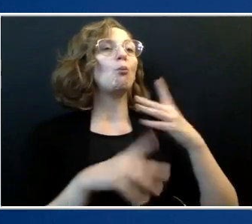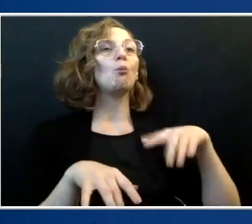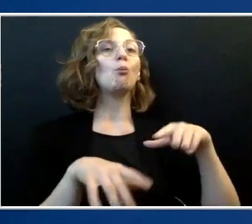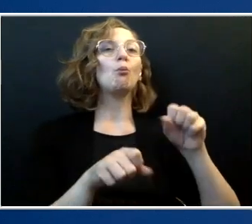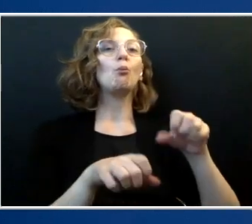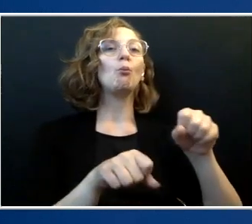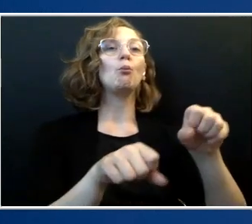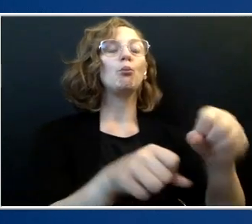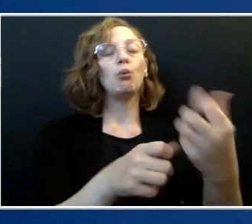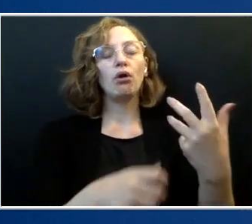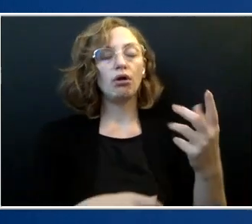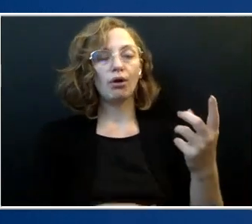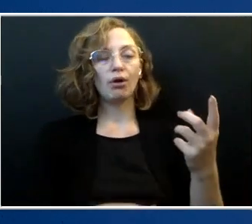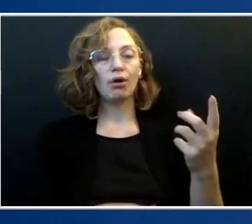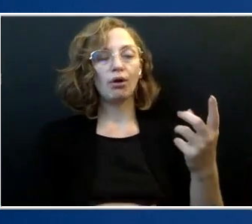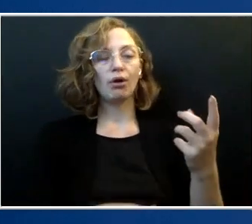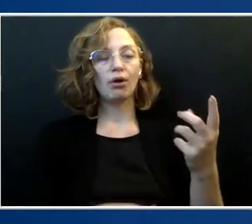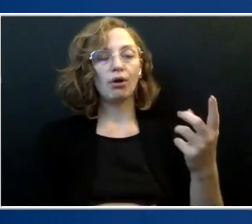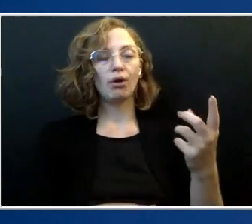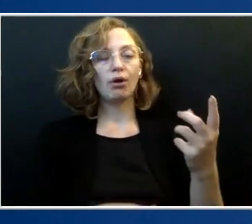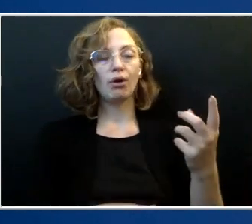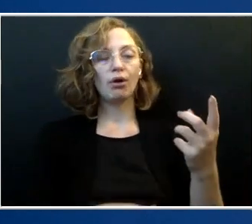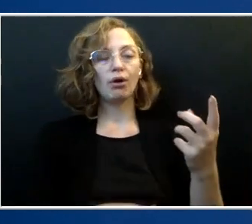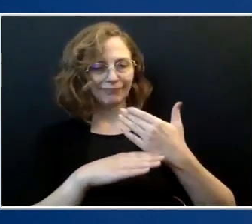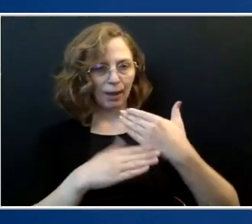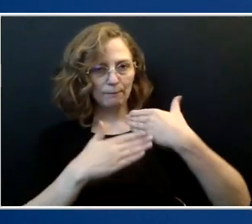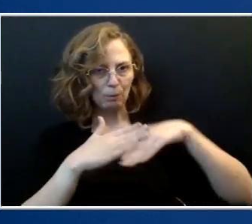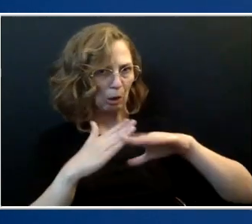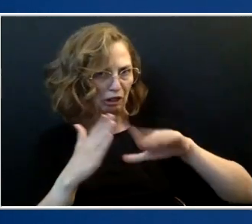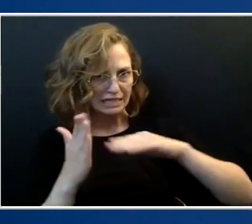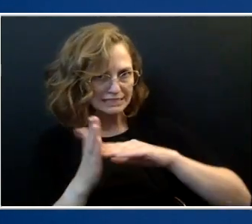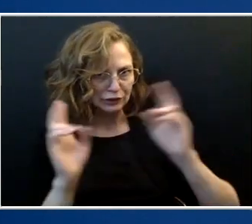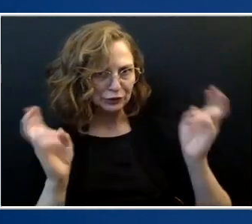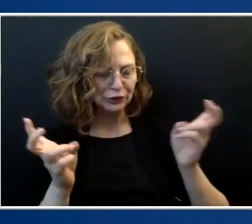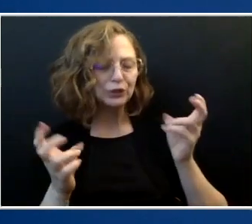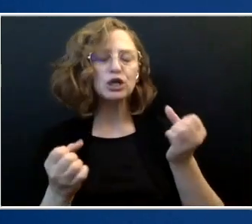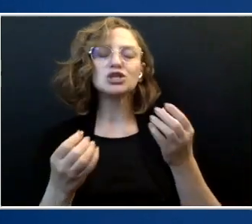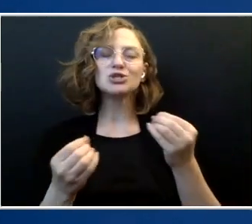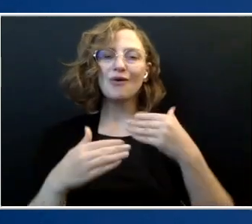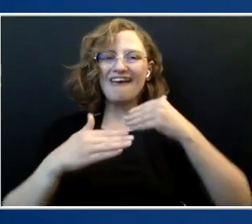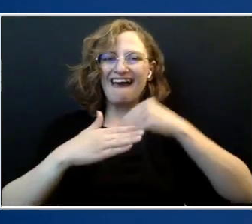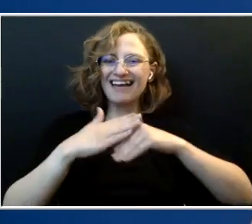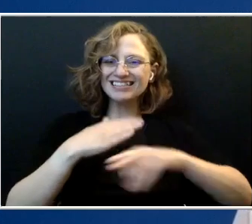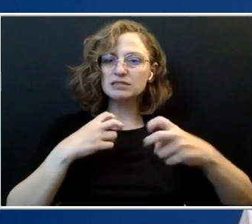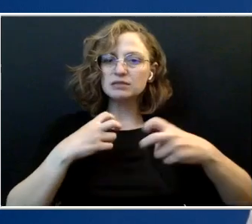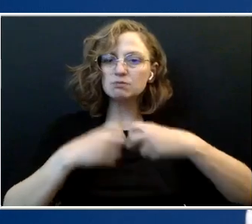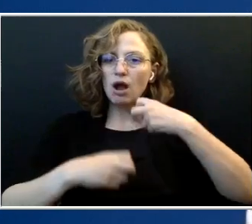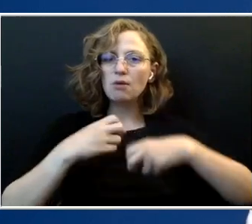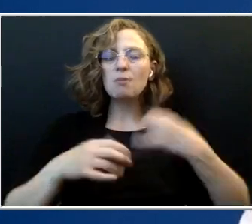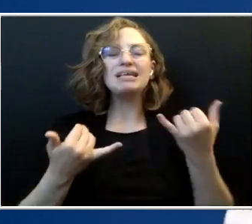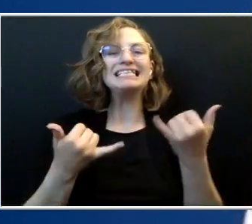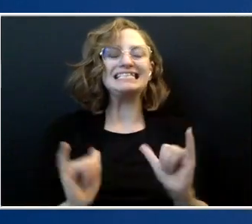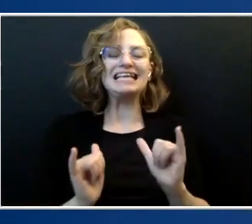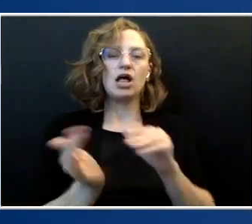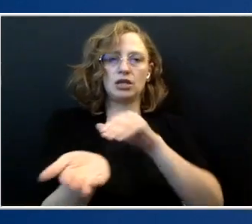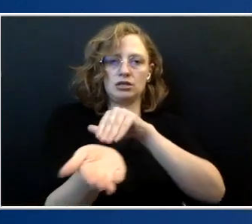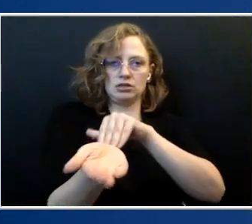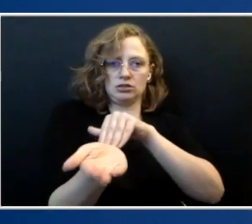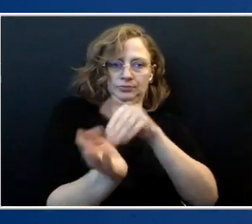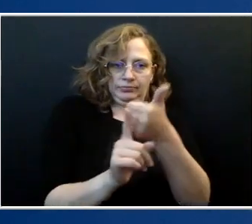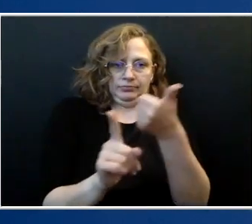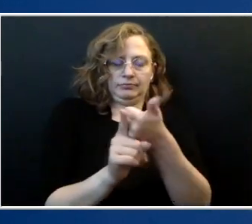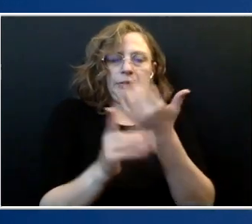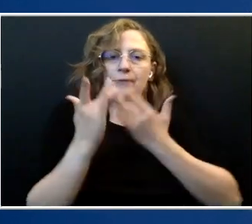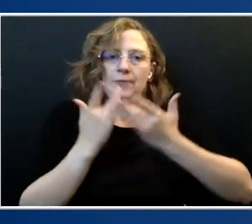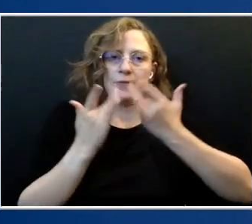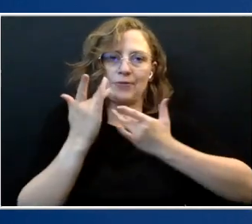those. And so the access issue is still the lack of providers that can provide those resources at those locations. Well,